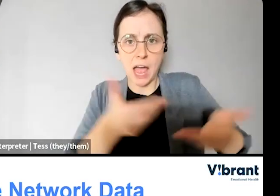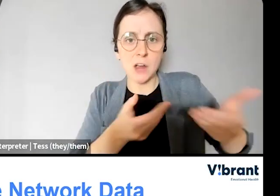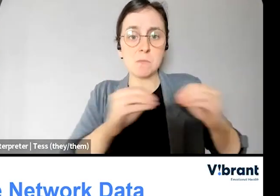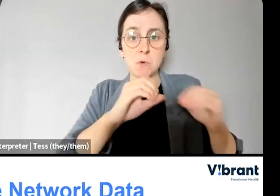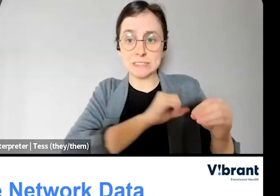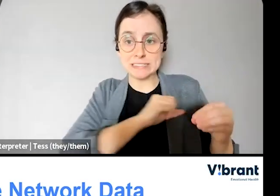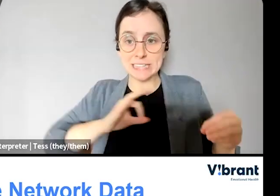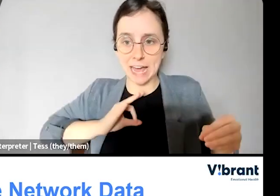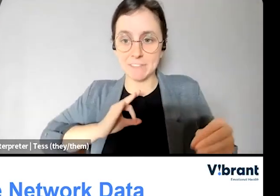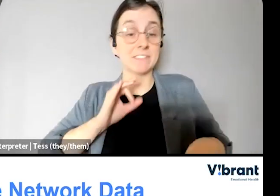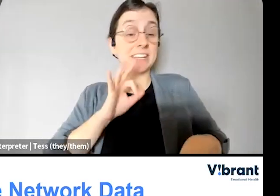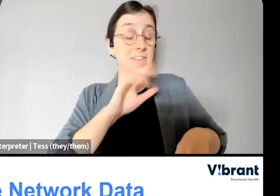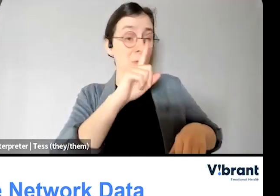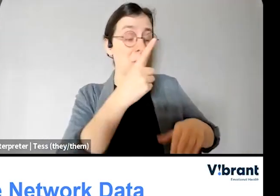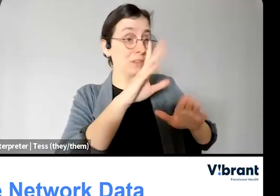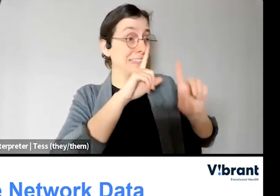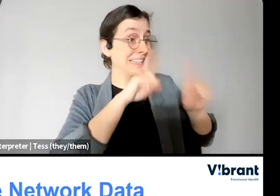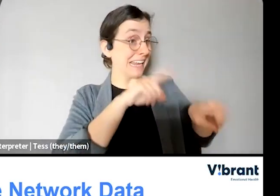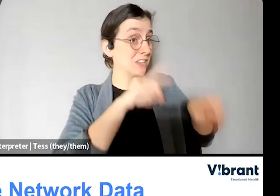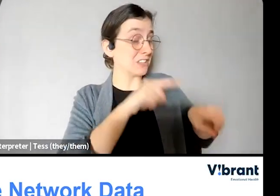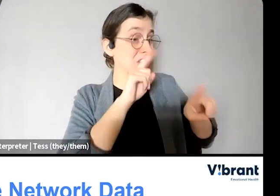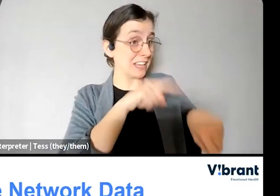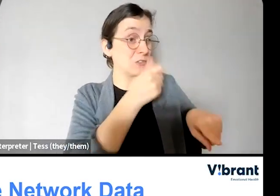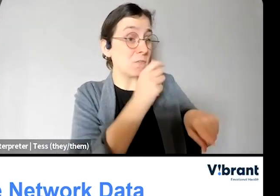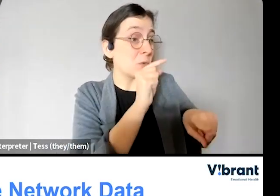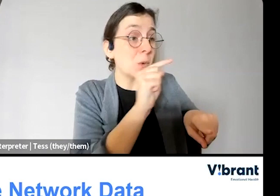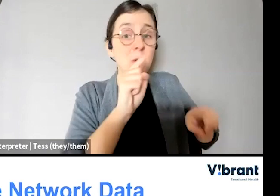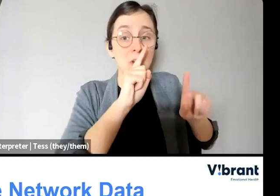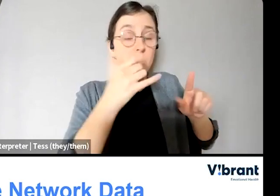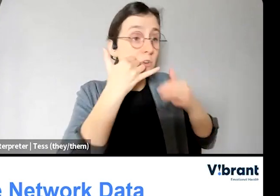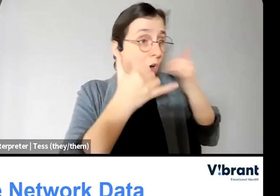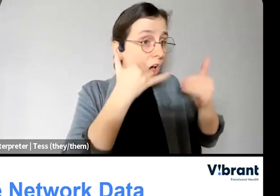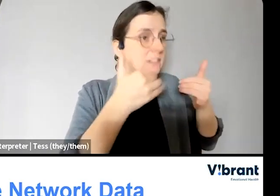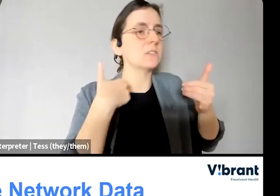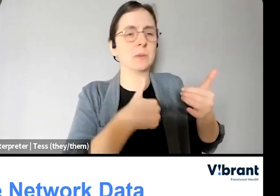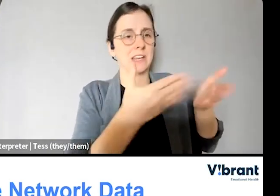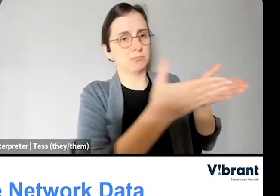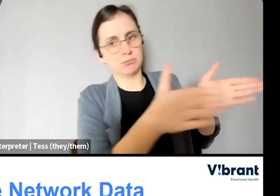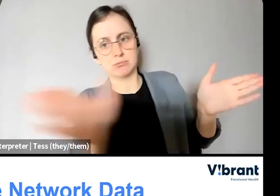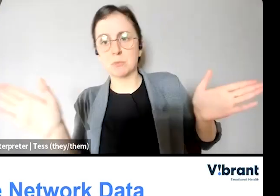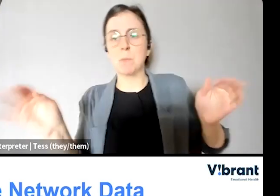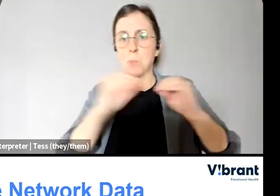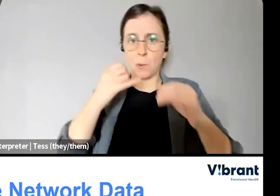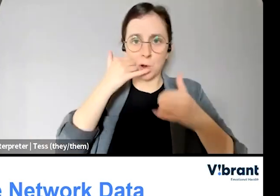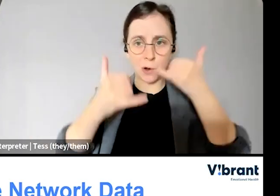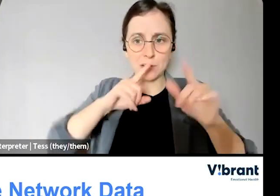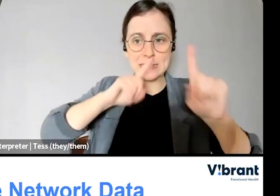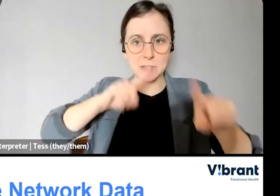these calls versus other lines of business they may have. And so when we see that level of investment, we can see that we